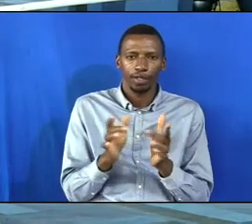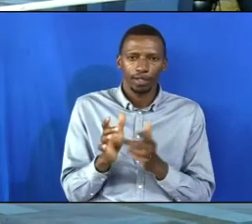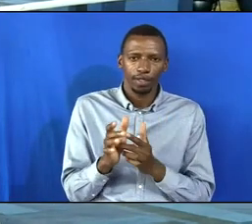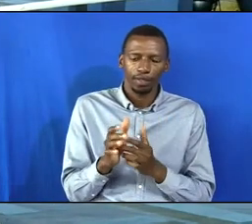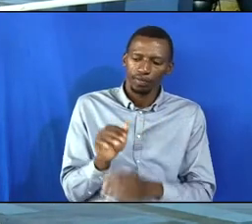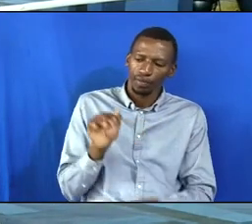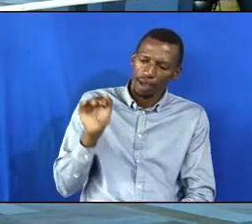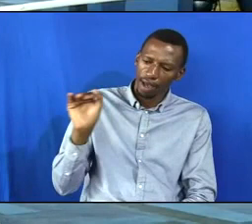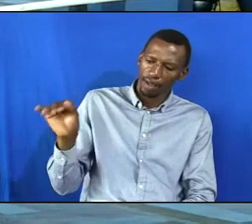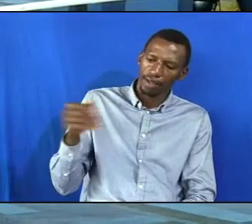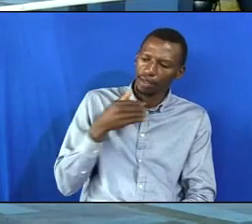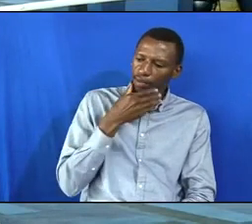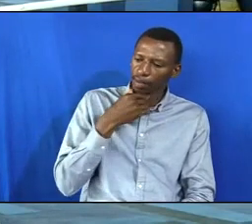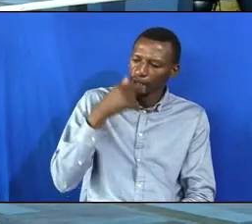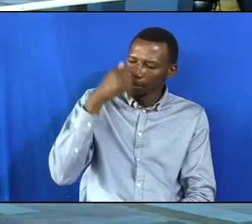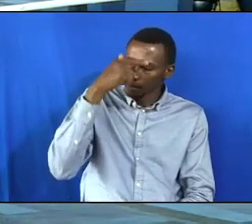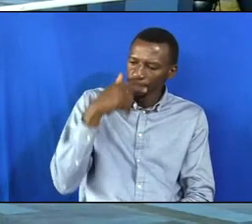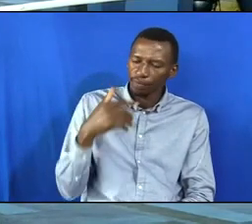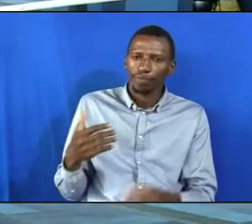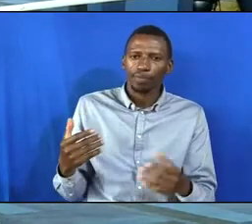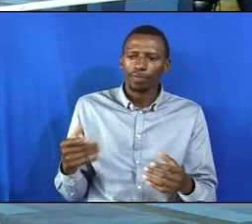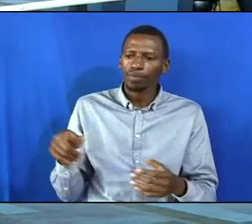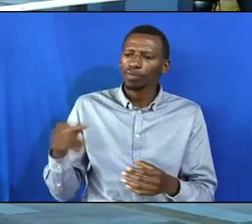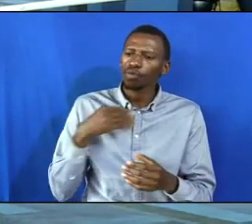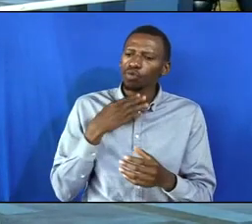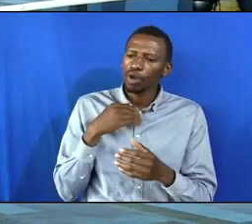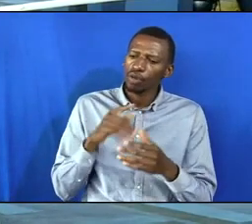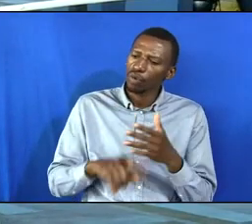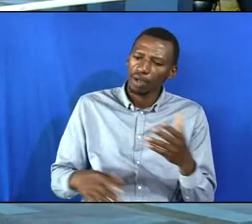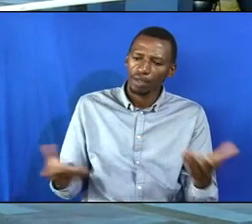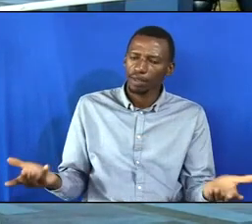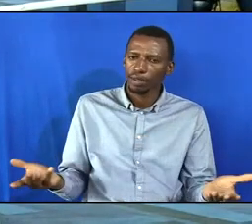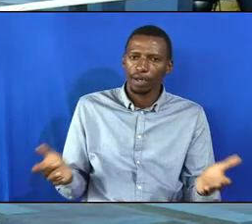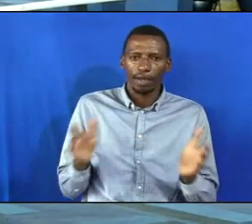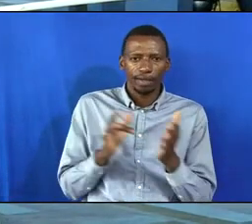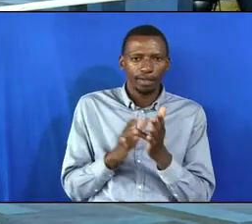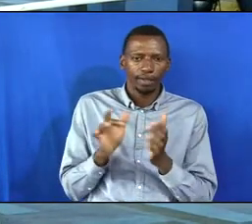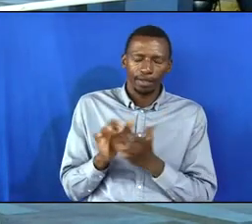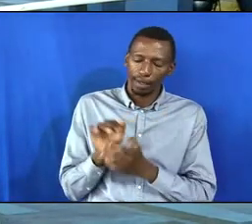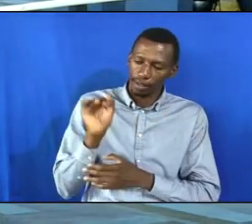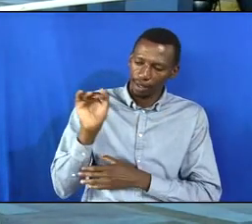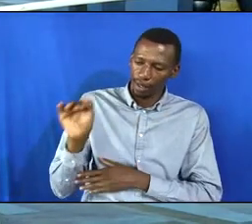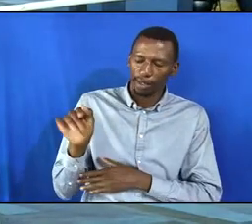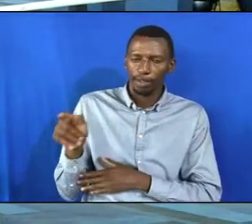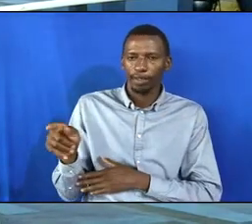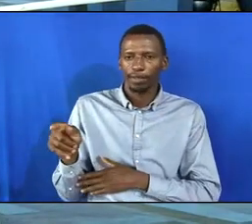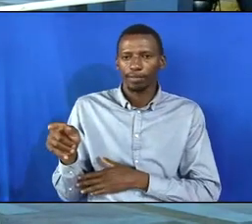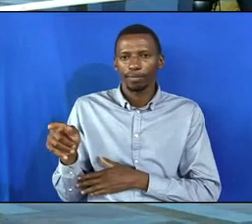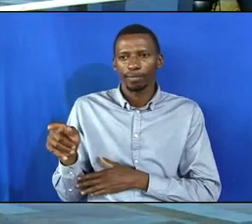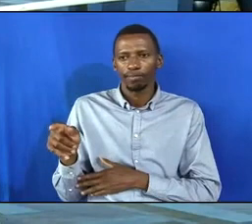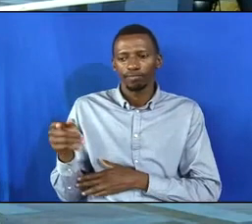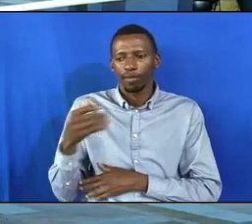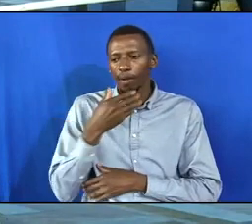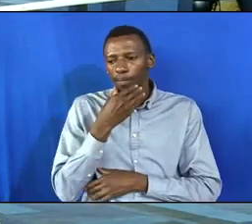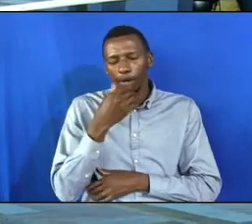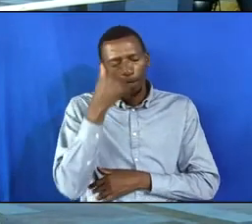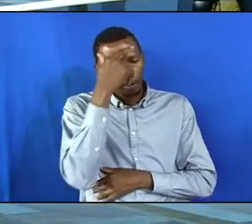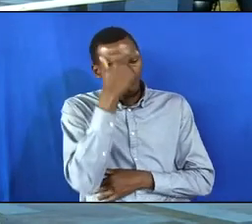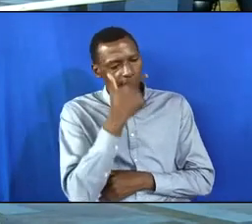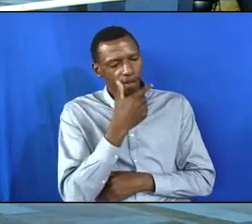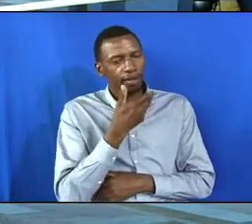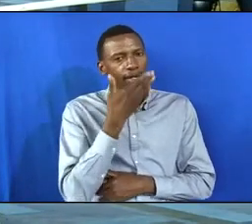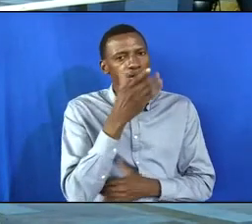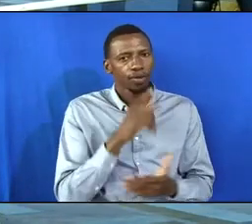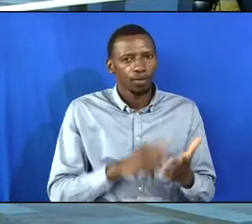poses the question to him, what do you want me to do for you? Jesus asked him. The blind man said, Rabbi, I want to